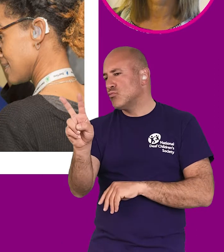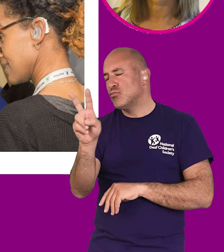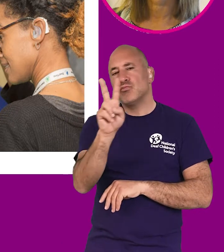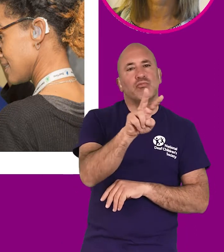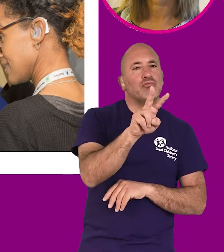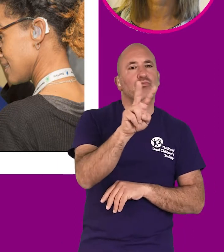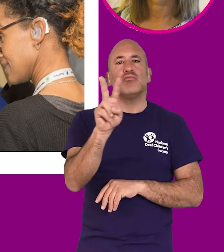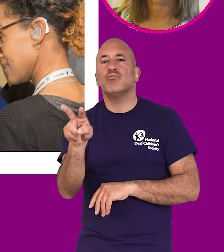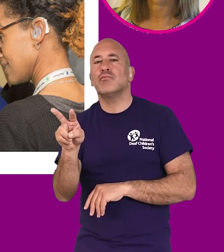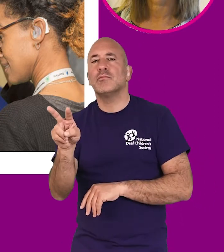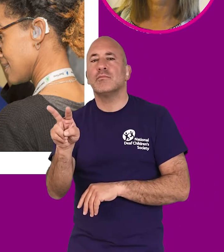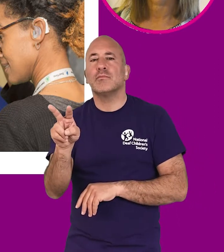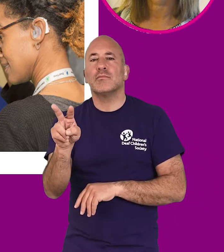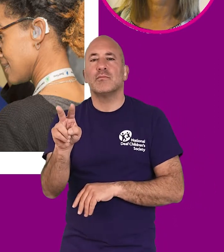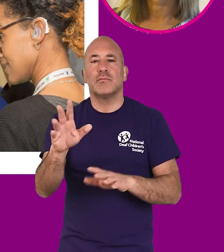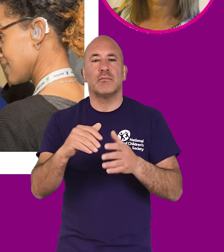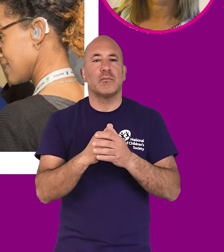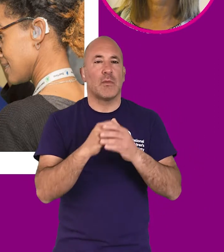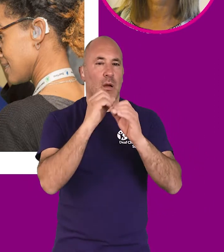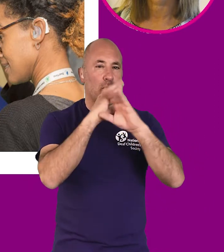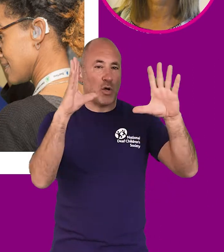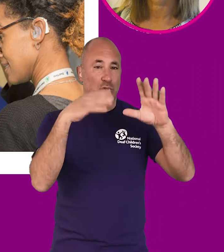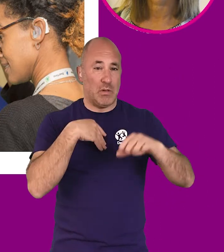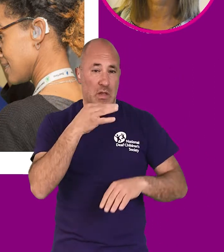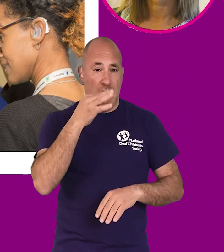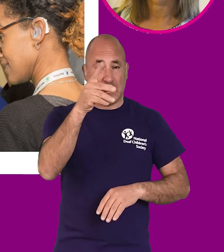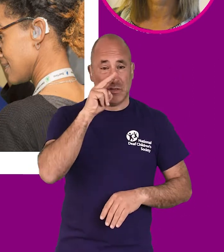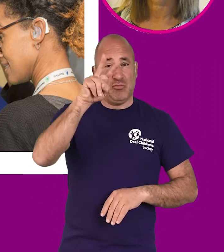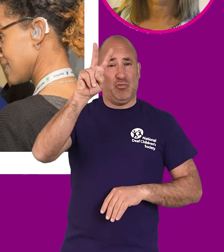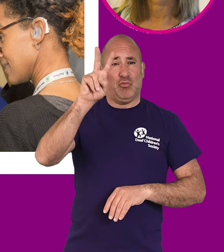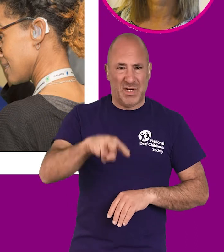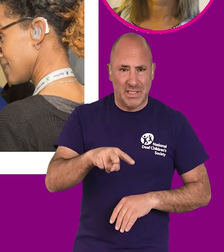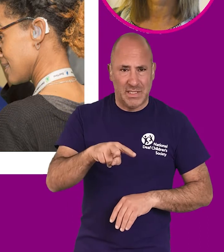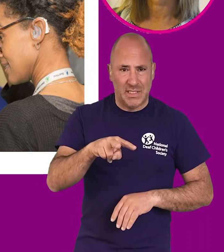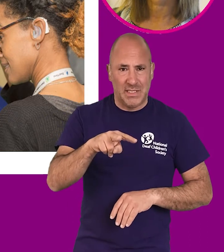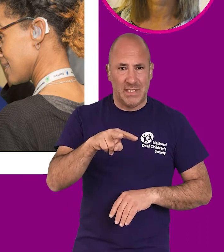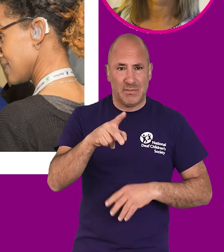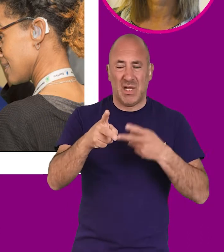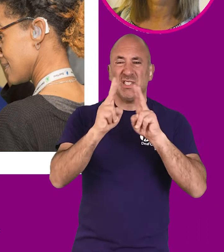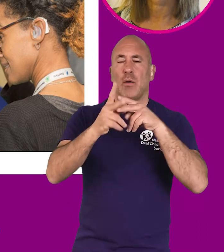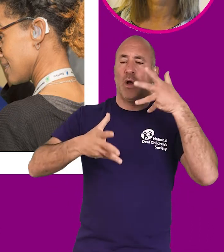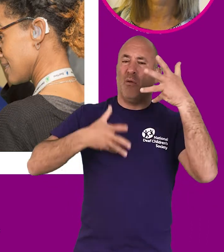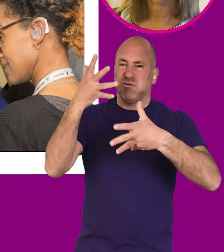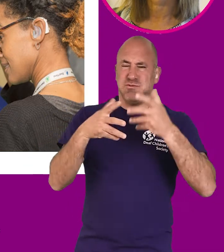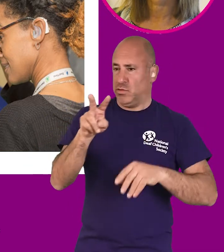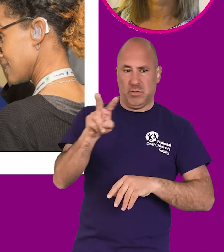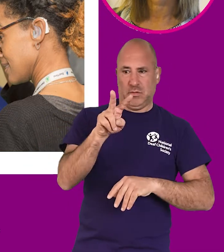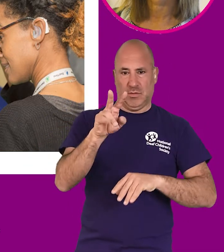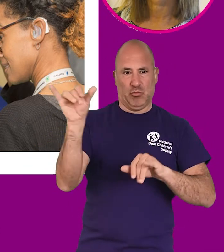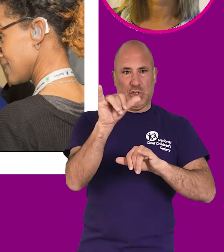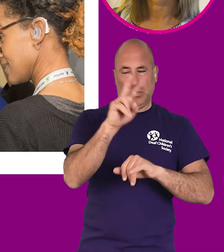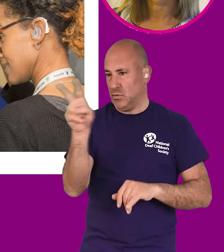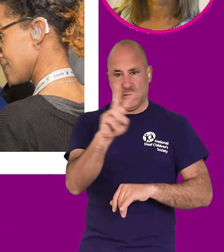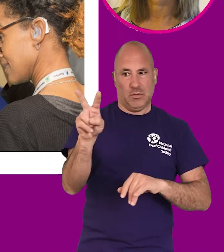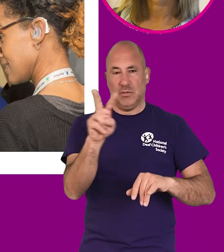see the interpreter at the same time. So imagine if you were being asked to look through that, but not given enough